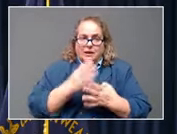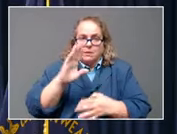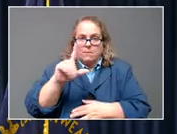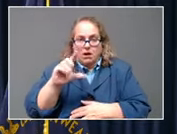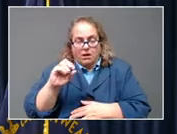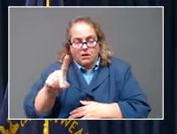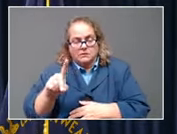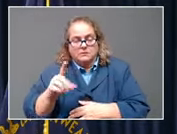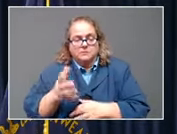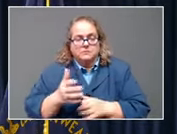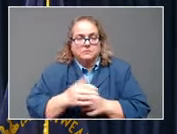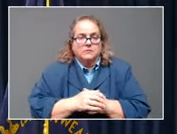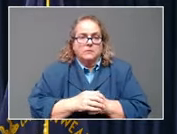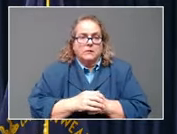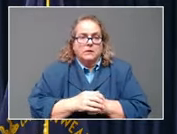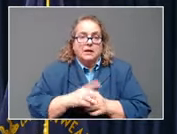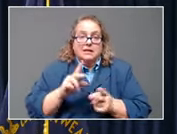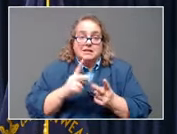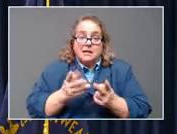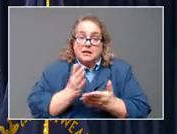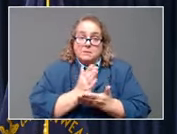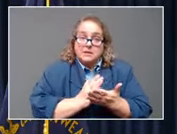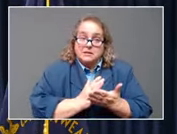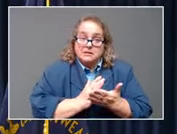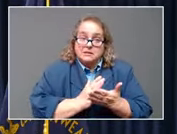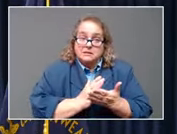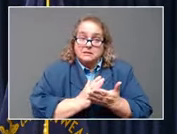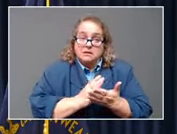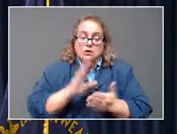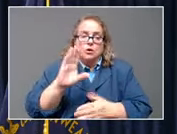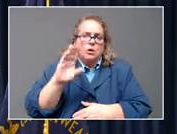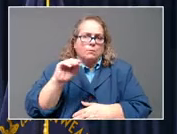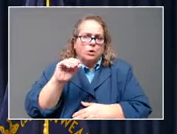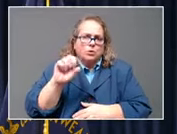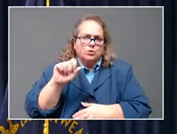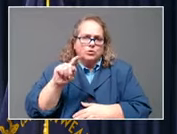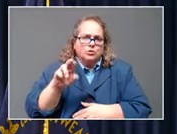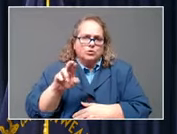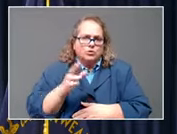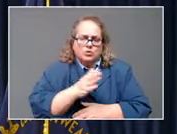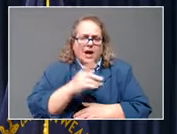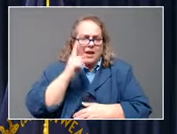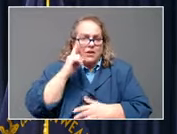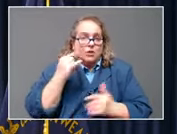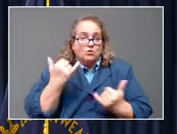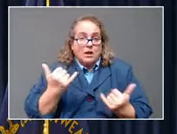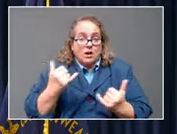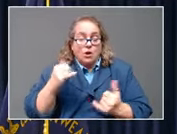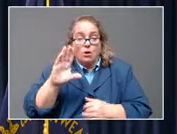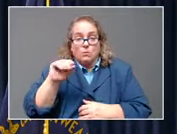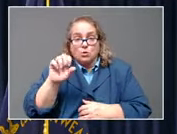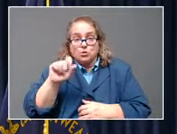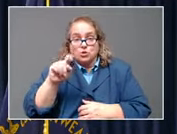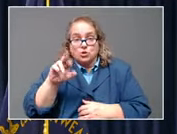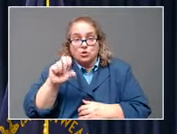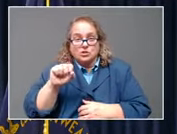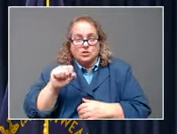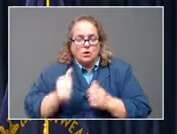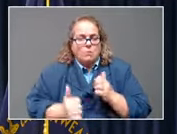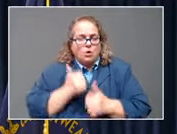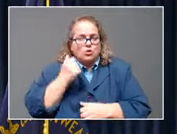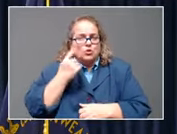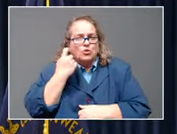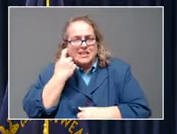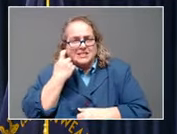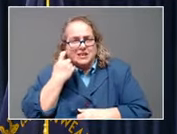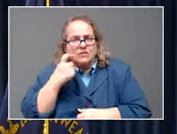piece was the boosters. I think right now the boosters are so recent that they ought to